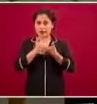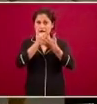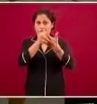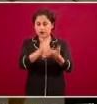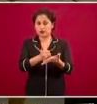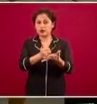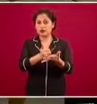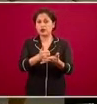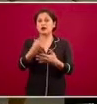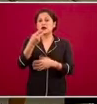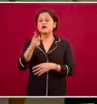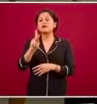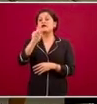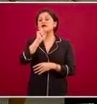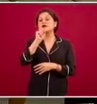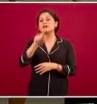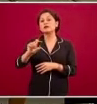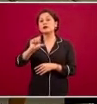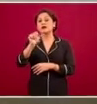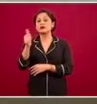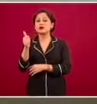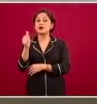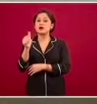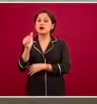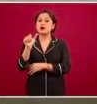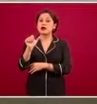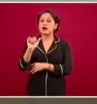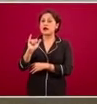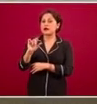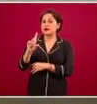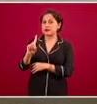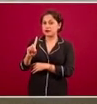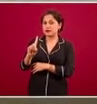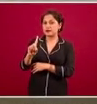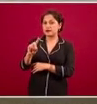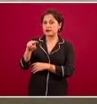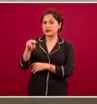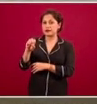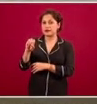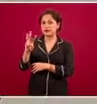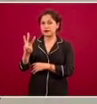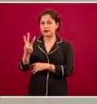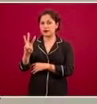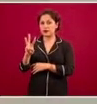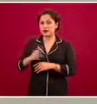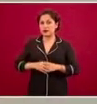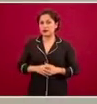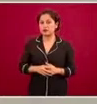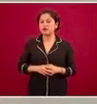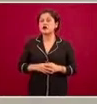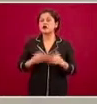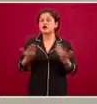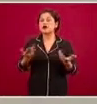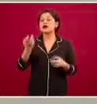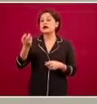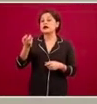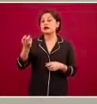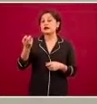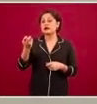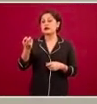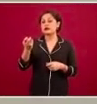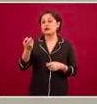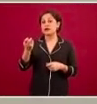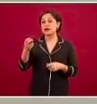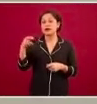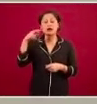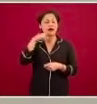PCR, there are some quicker tests, so to speak, that are still PCR, that are specialized tests, and they are